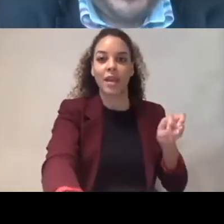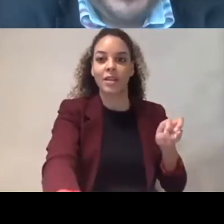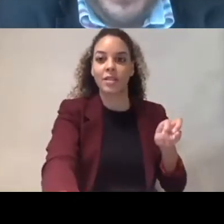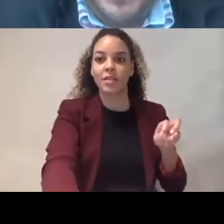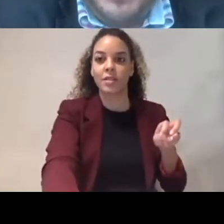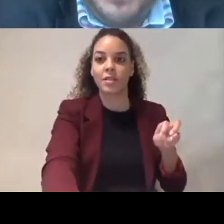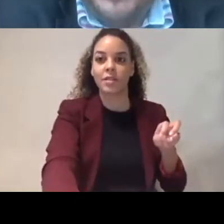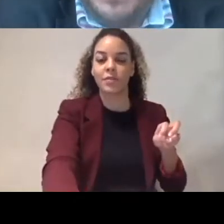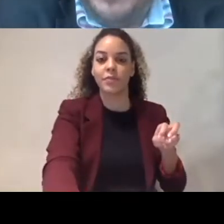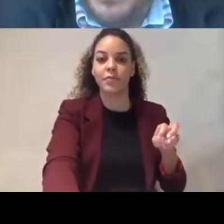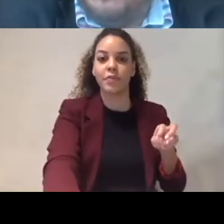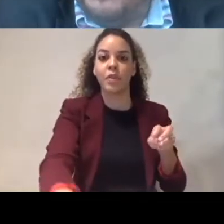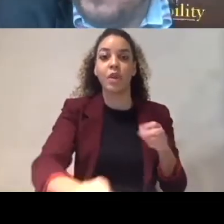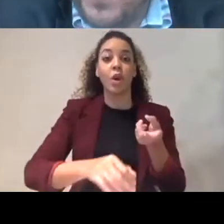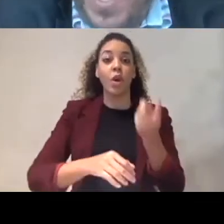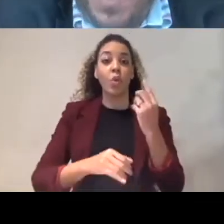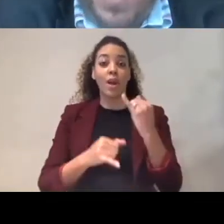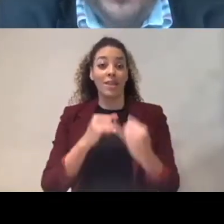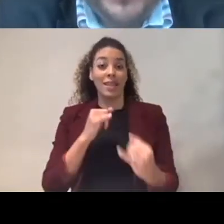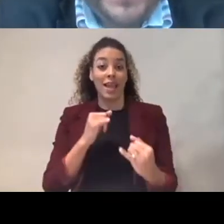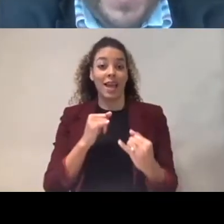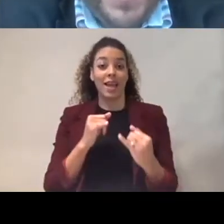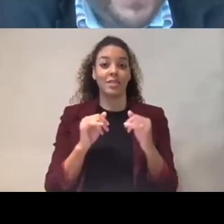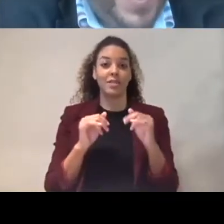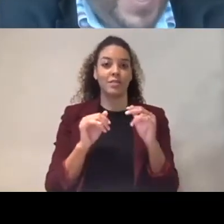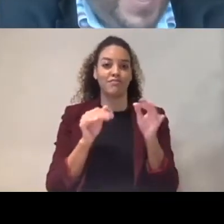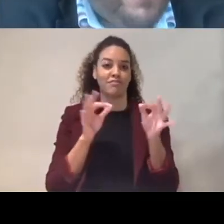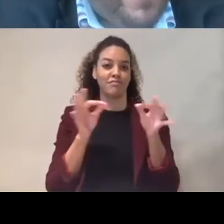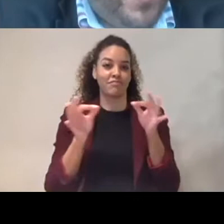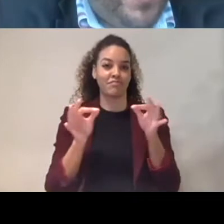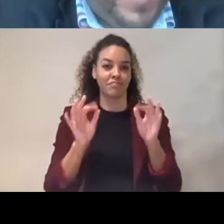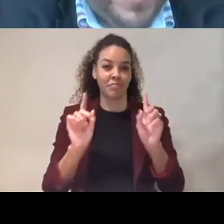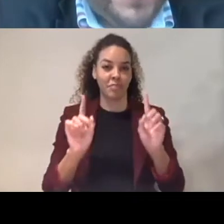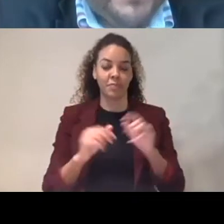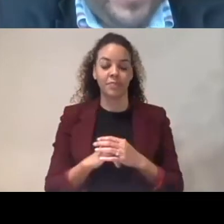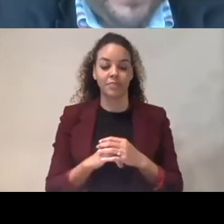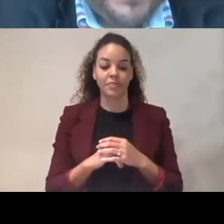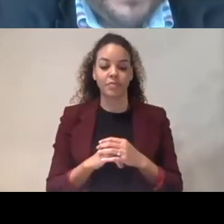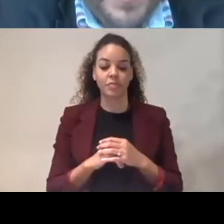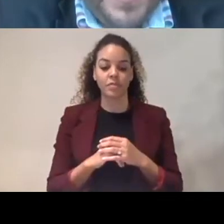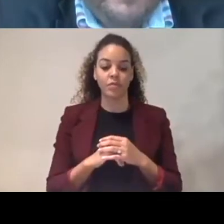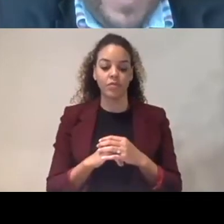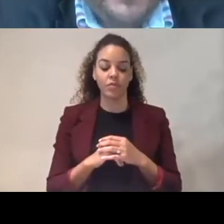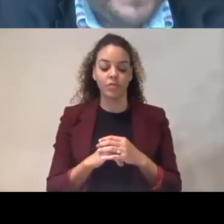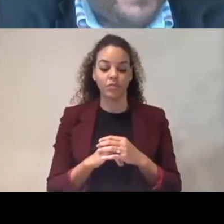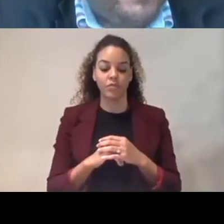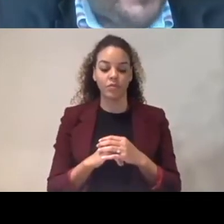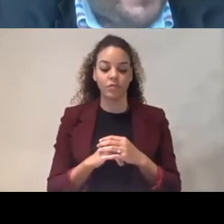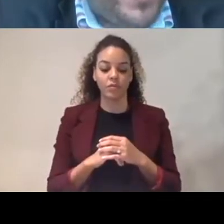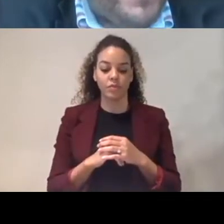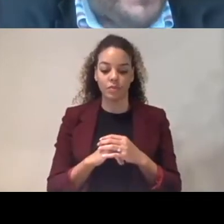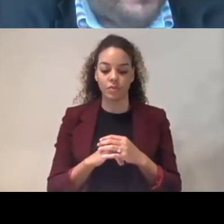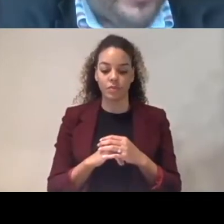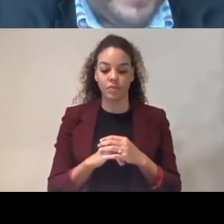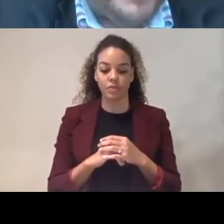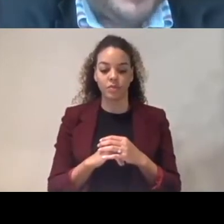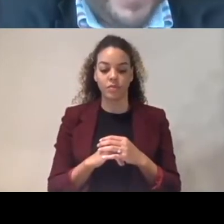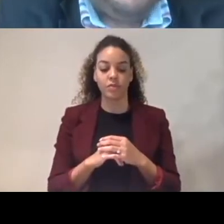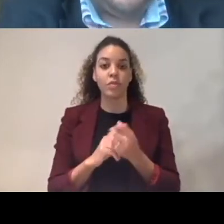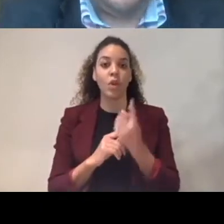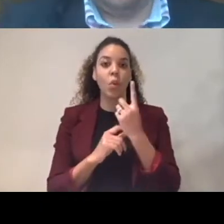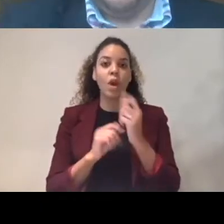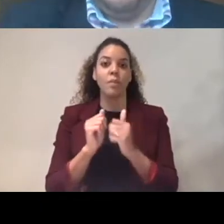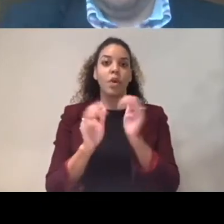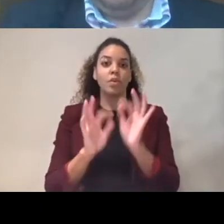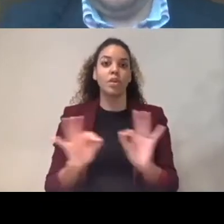quick housekeeping item. I will just say that because I will say that one of the most important lessons I've